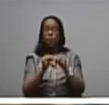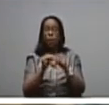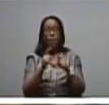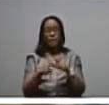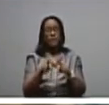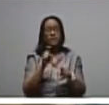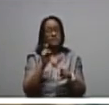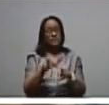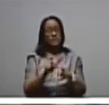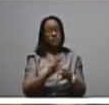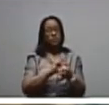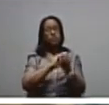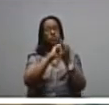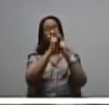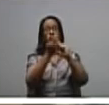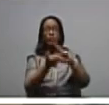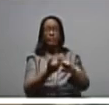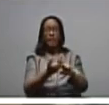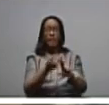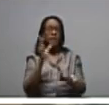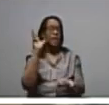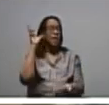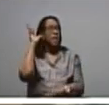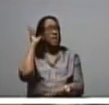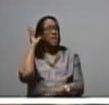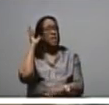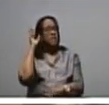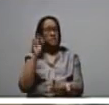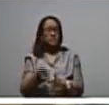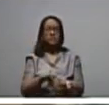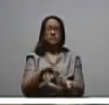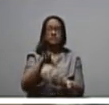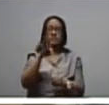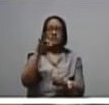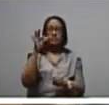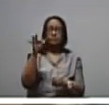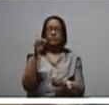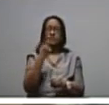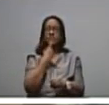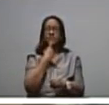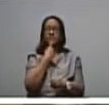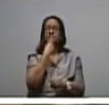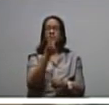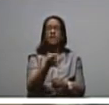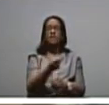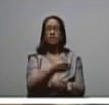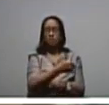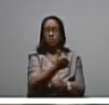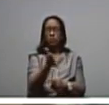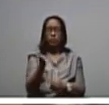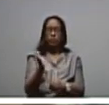Repent. Listen to what the Spirit is saying.